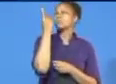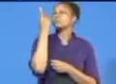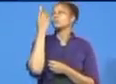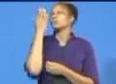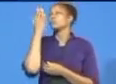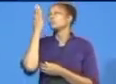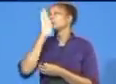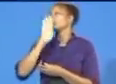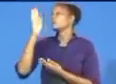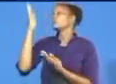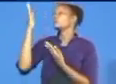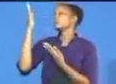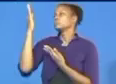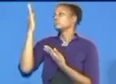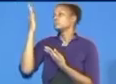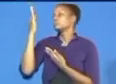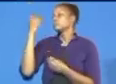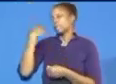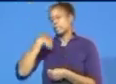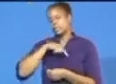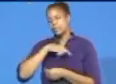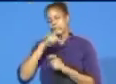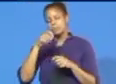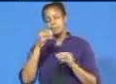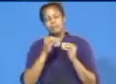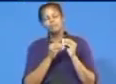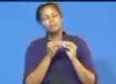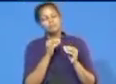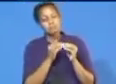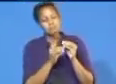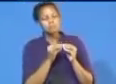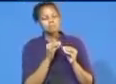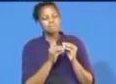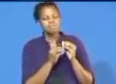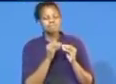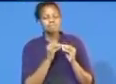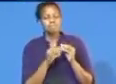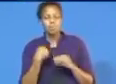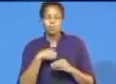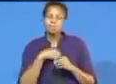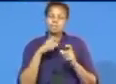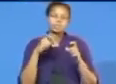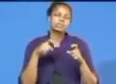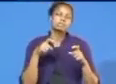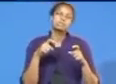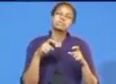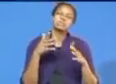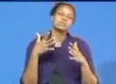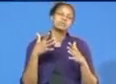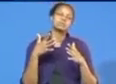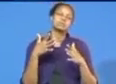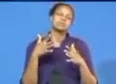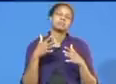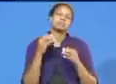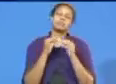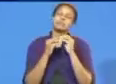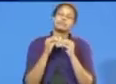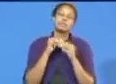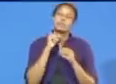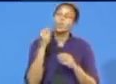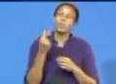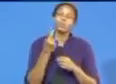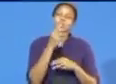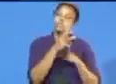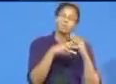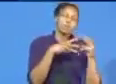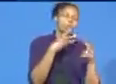We need fixing. We need fixing, not only as a world. We